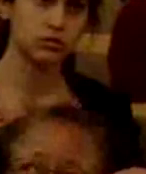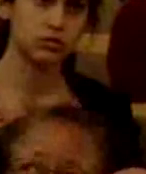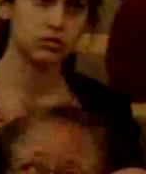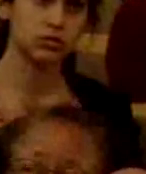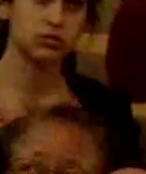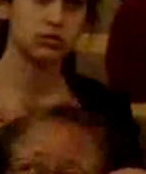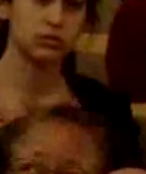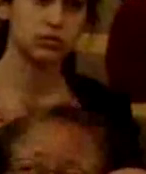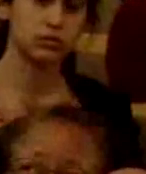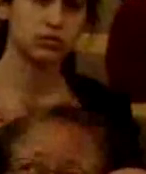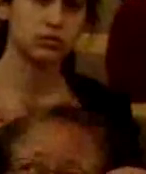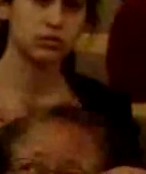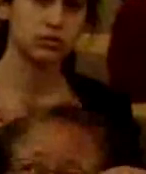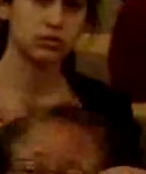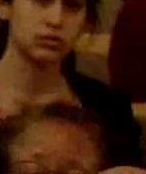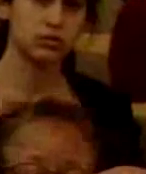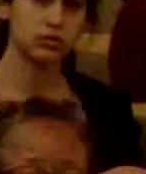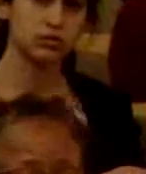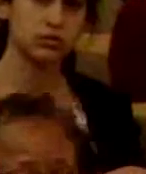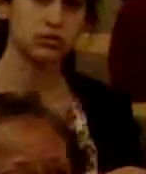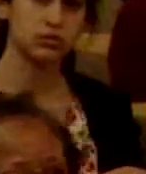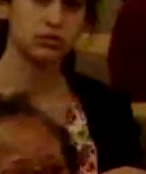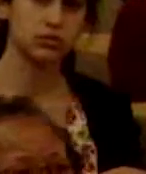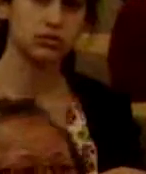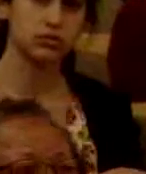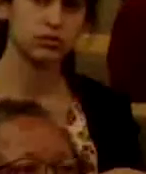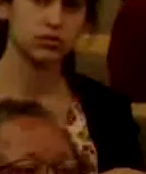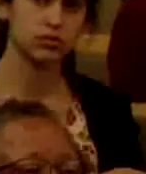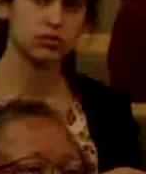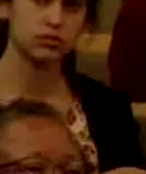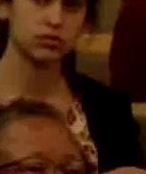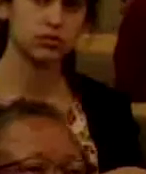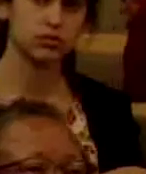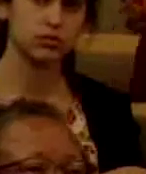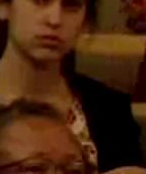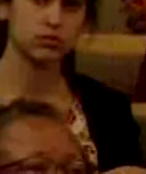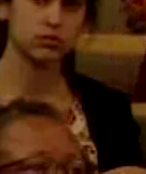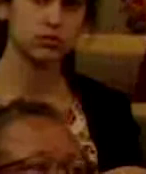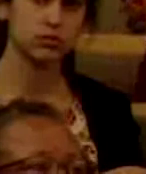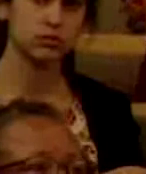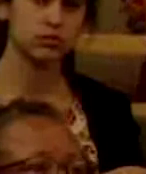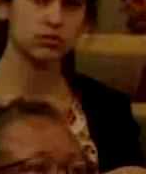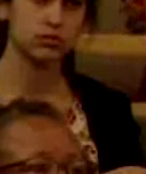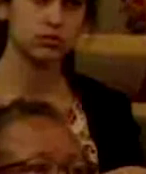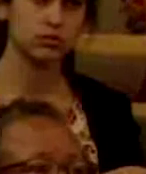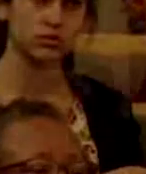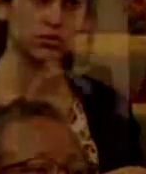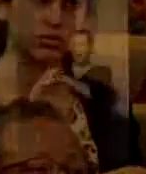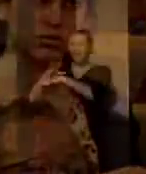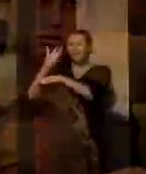that's going to have on the federal investigation?